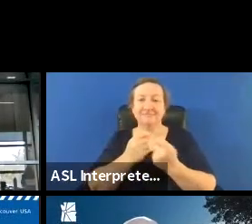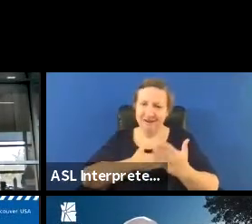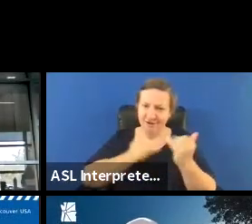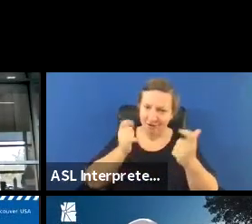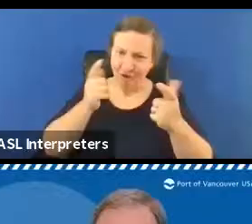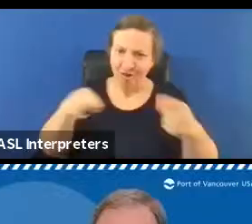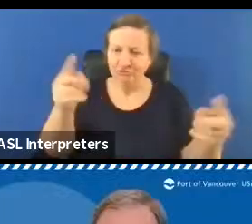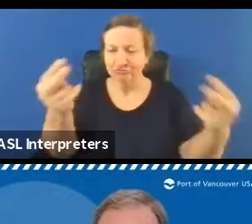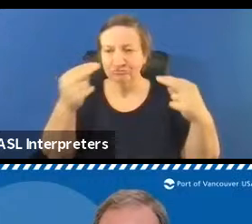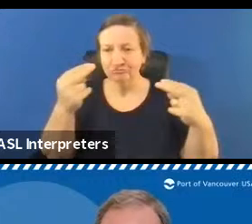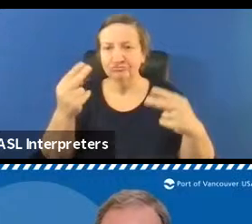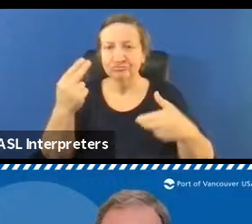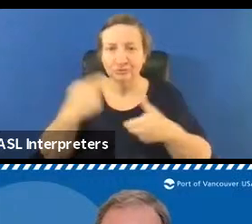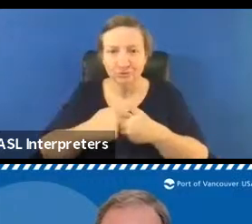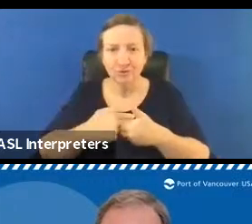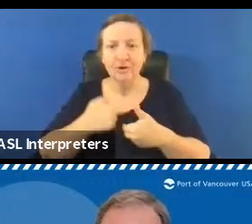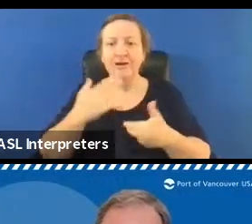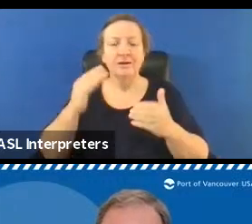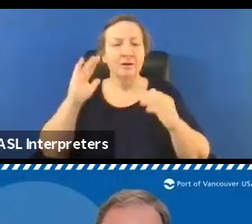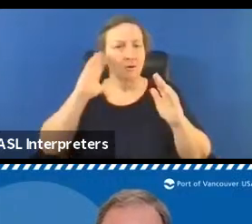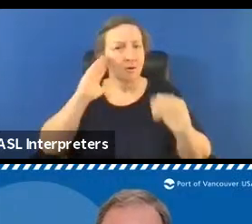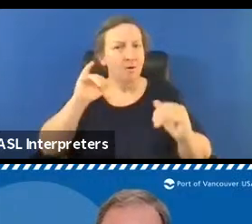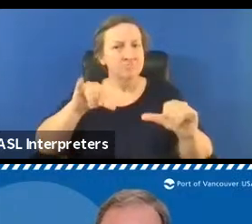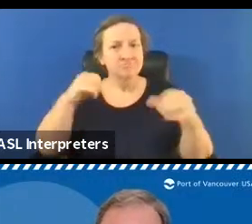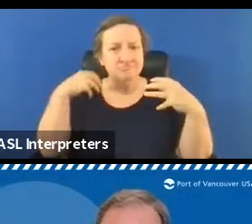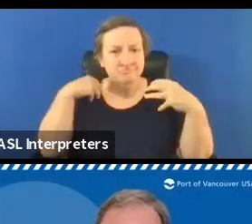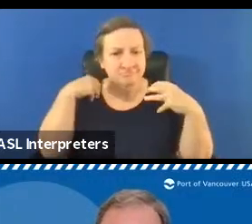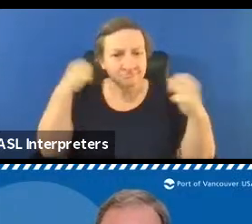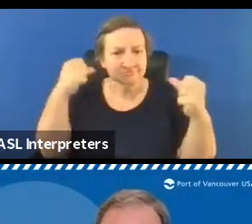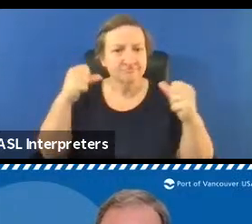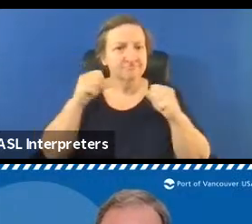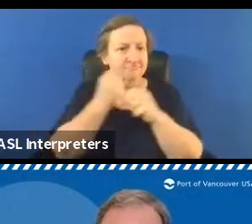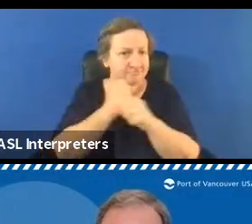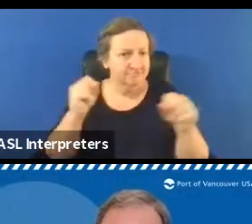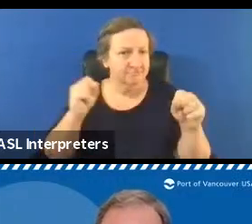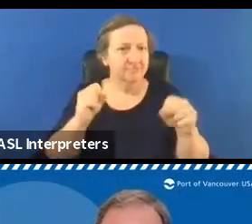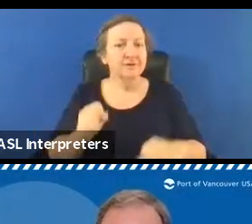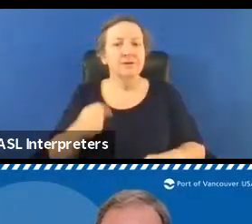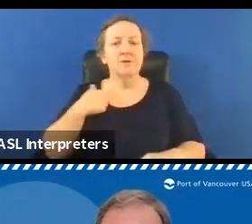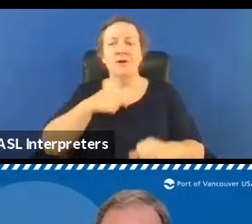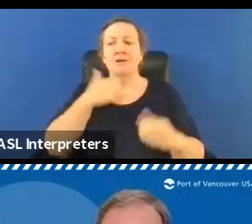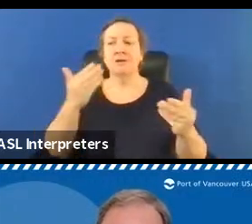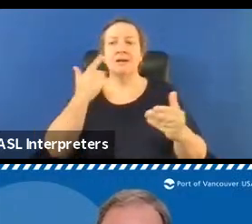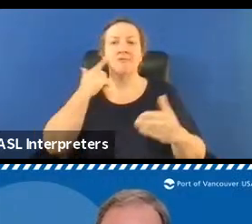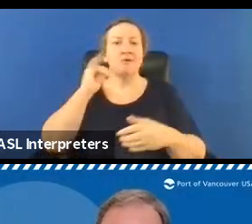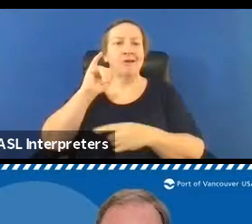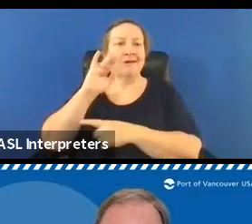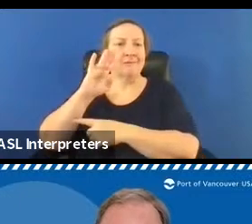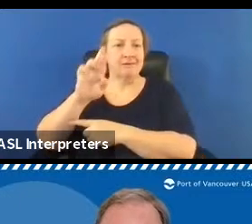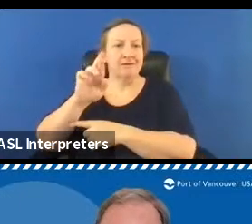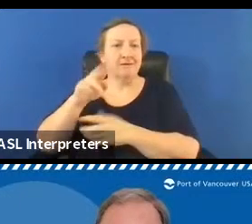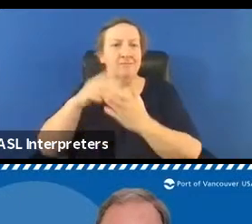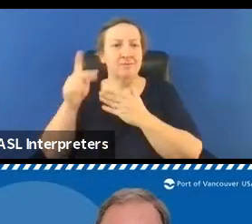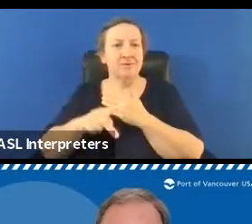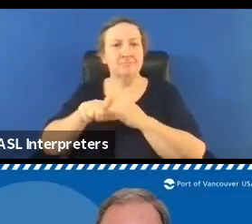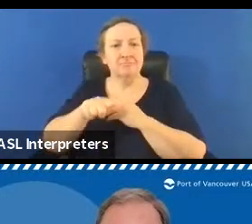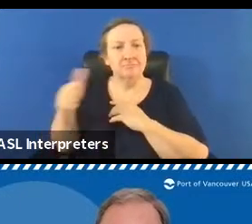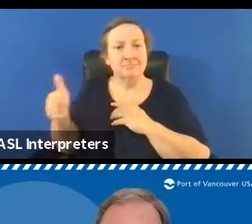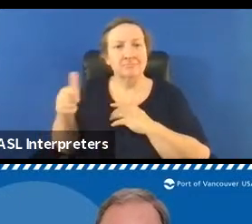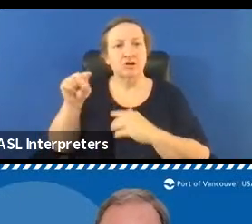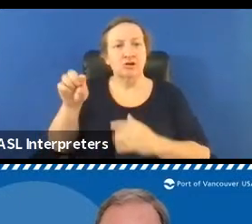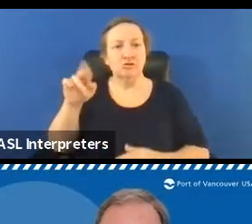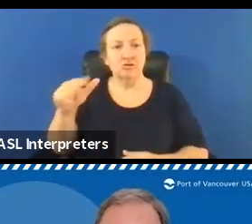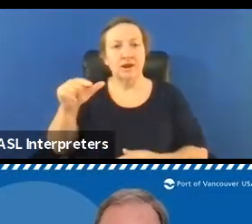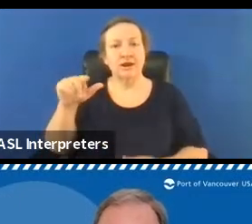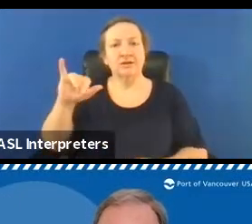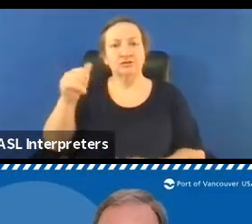healthy. And we are here today with our executive steering group for the IBR program. I'd like to hand it over to Administrator Greg Johnson for a